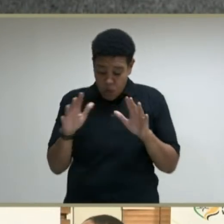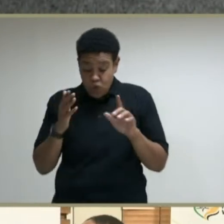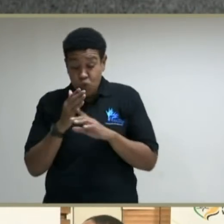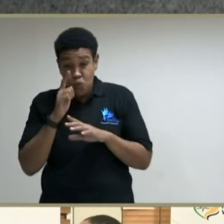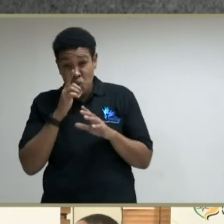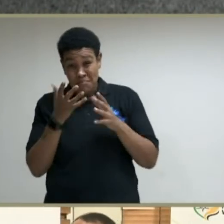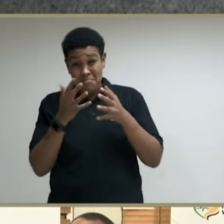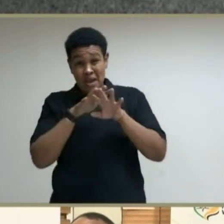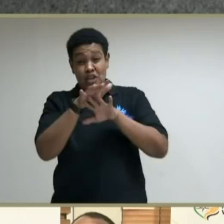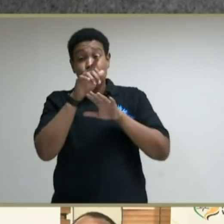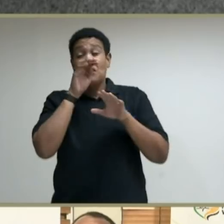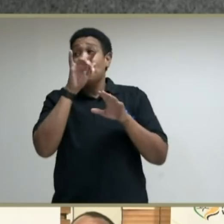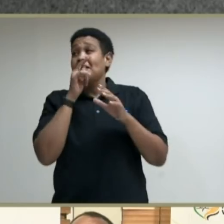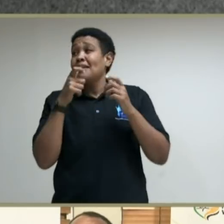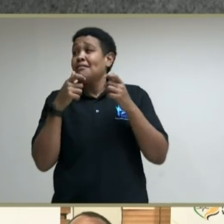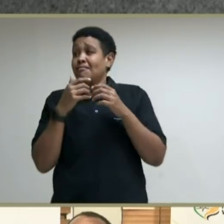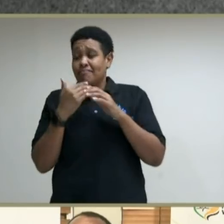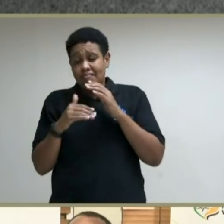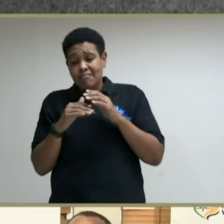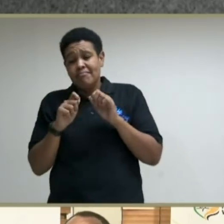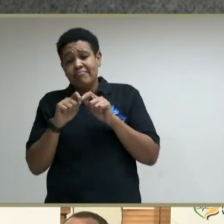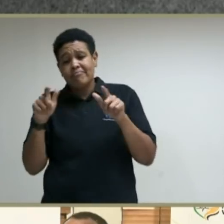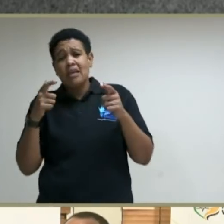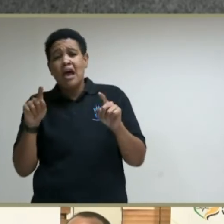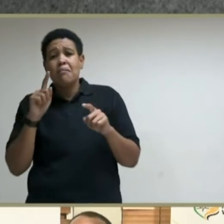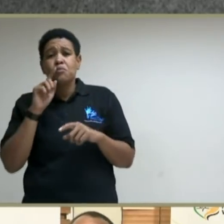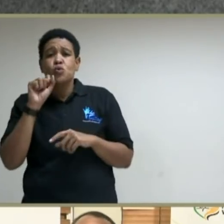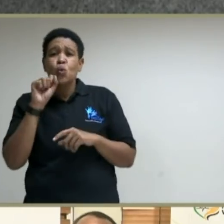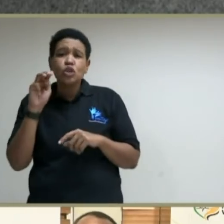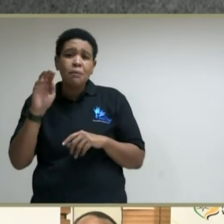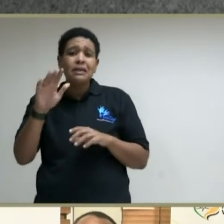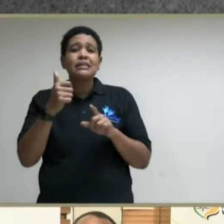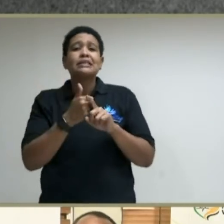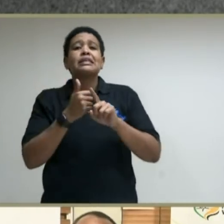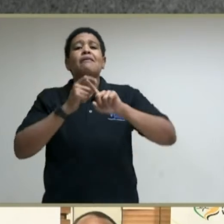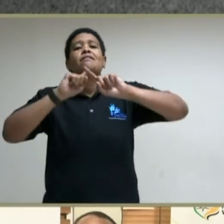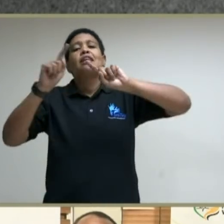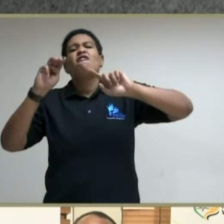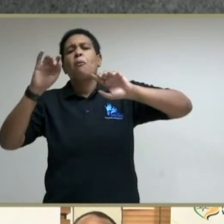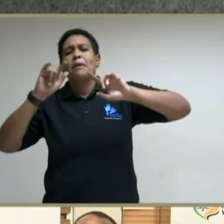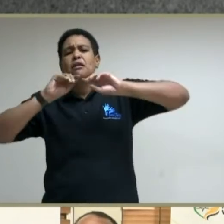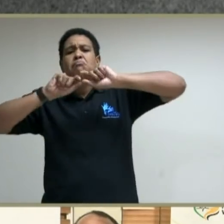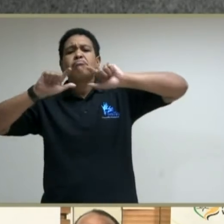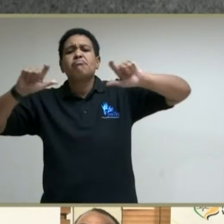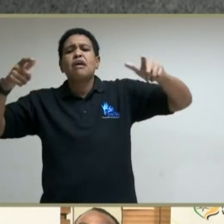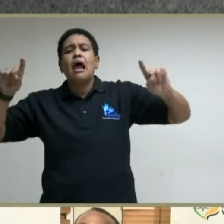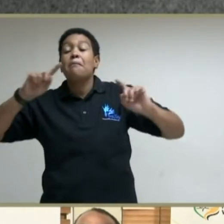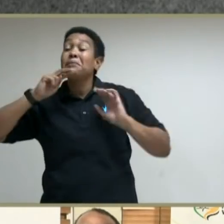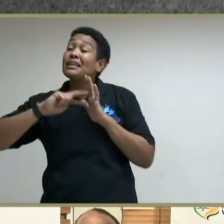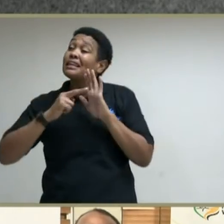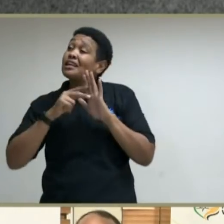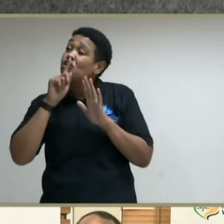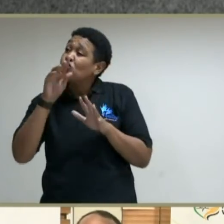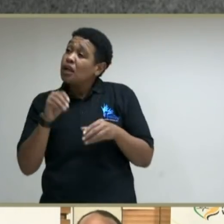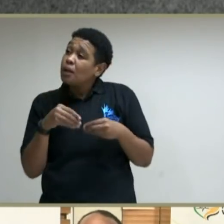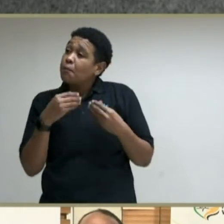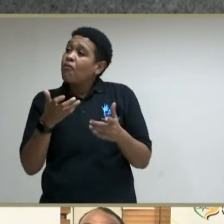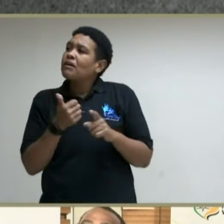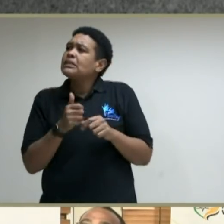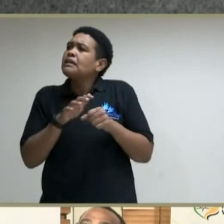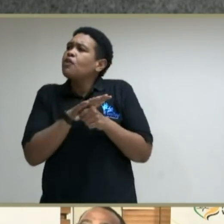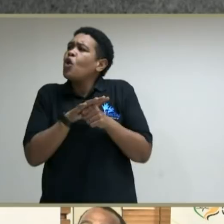mainstream media, electronic media, social media, or alternative media. And the intention is to provide a